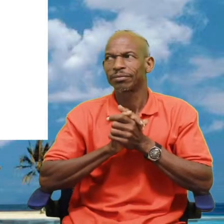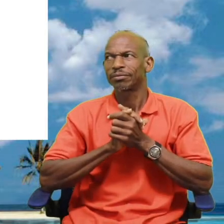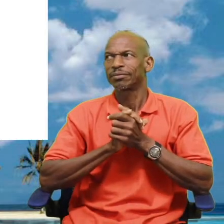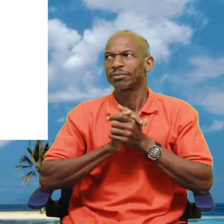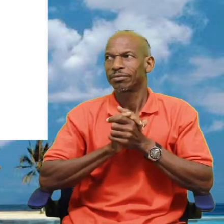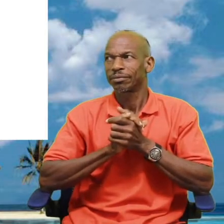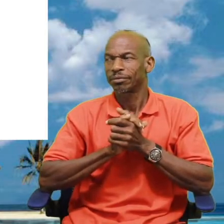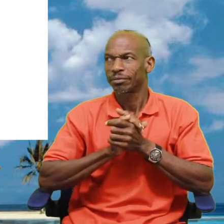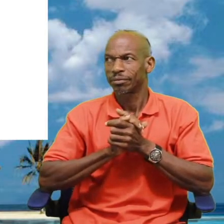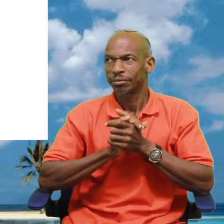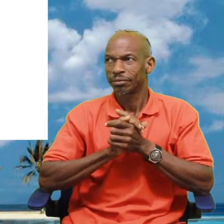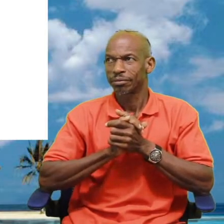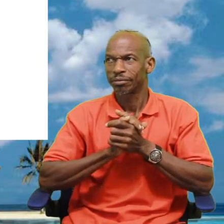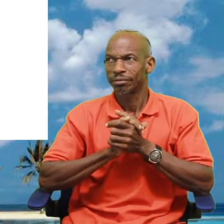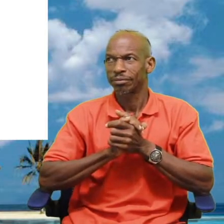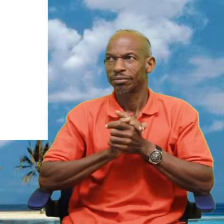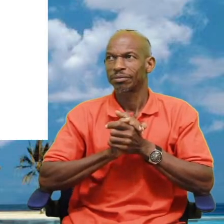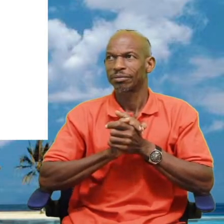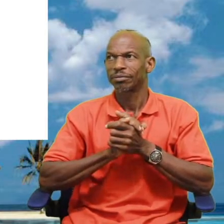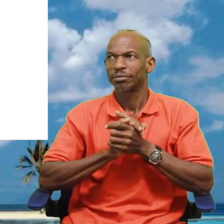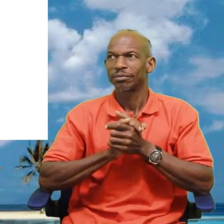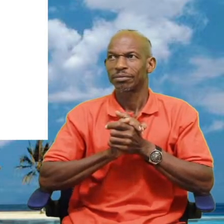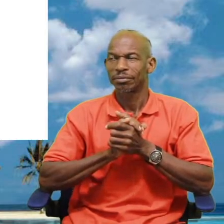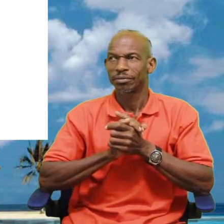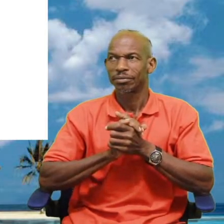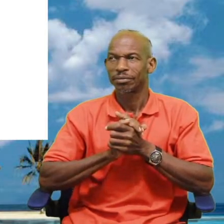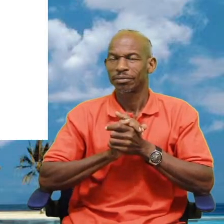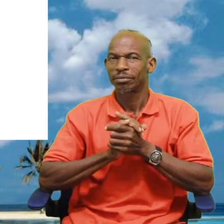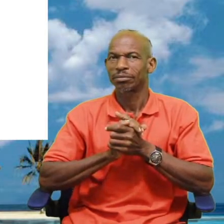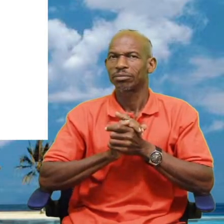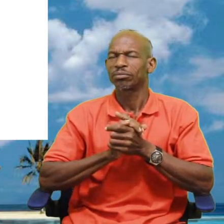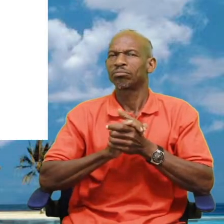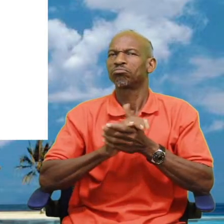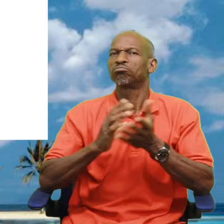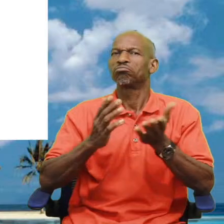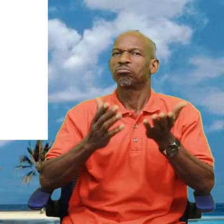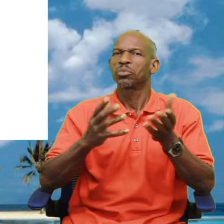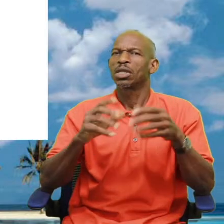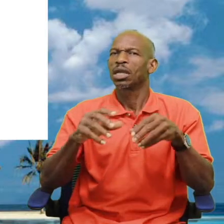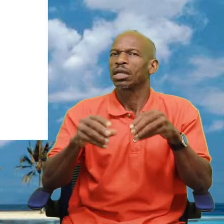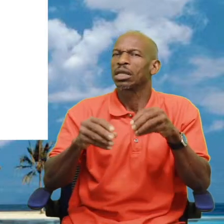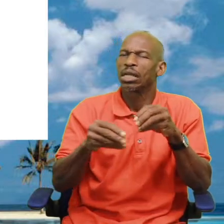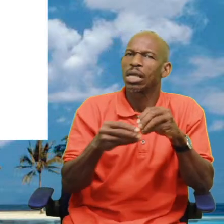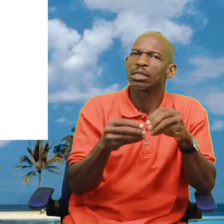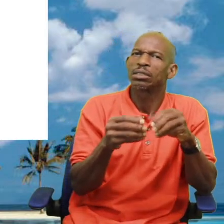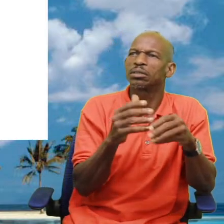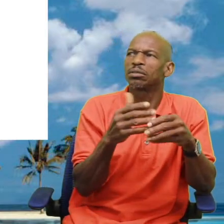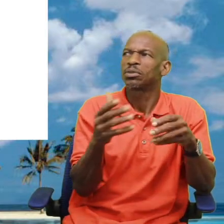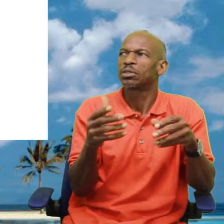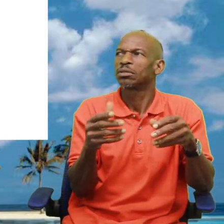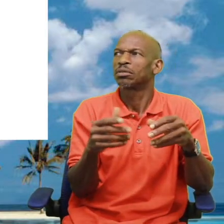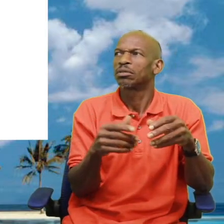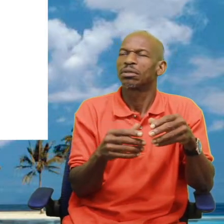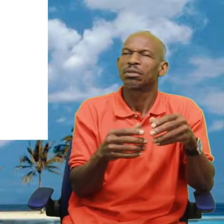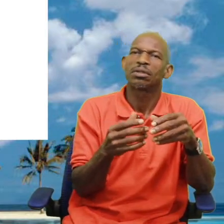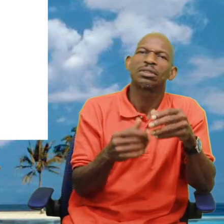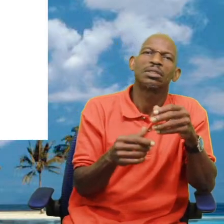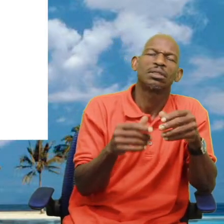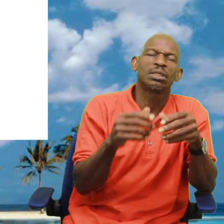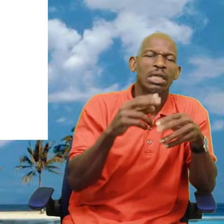Nice. And I like instead of saying nice, we can say another word instead of nice. We can say